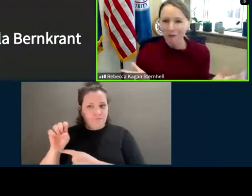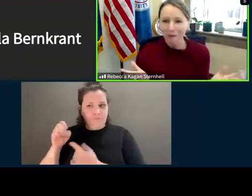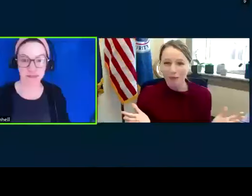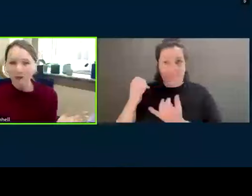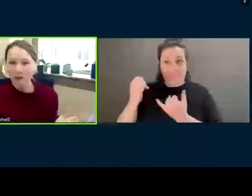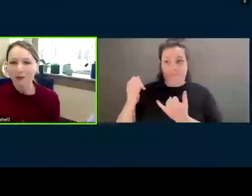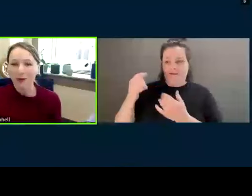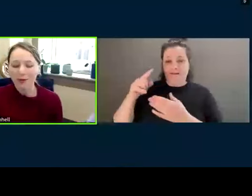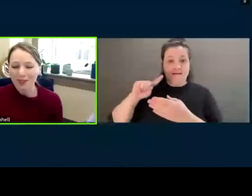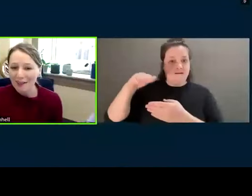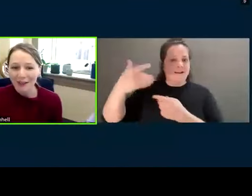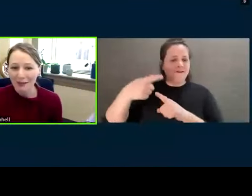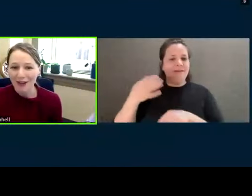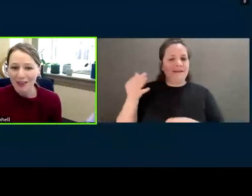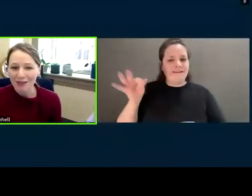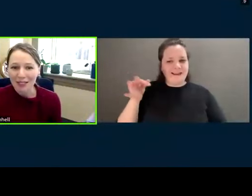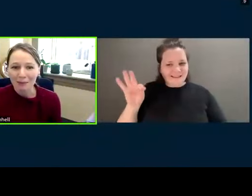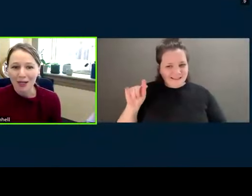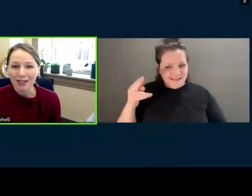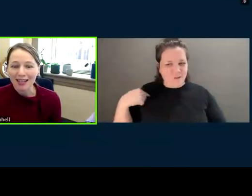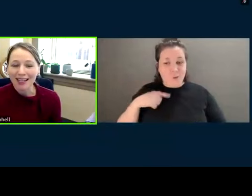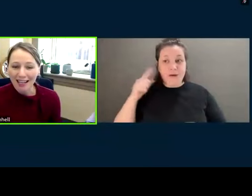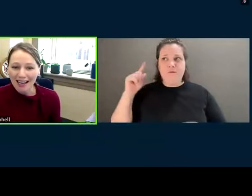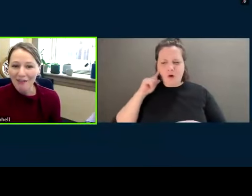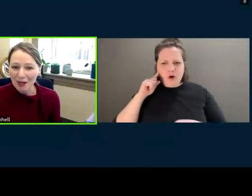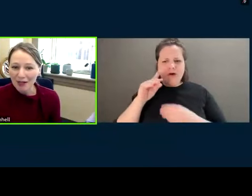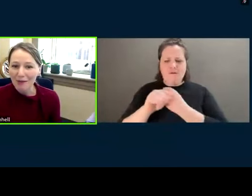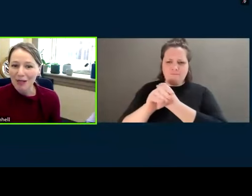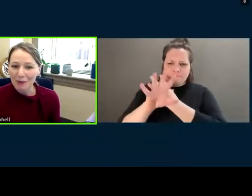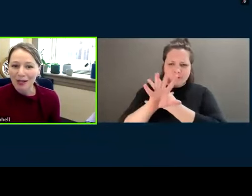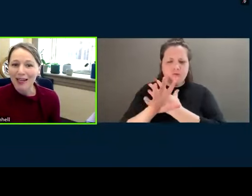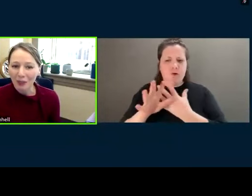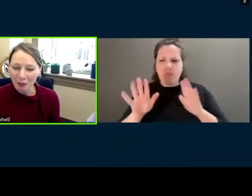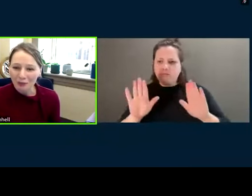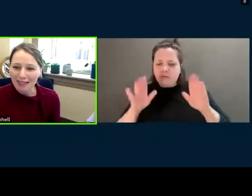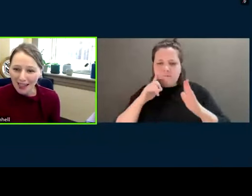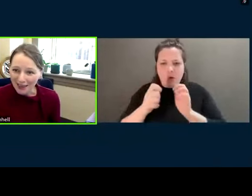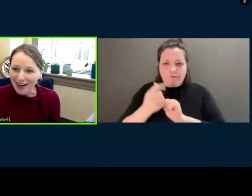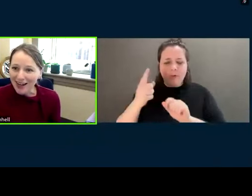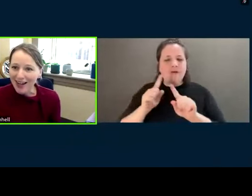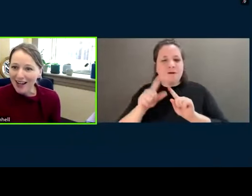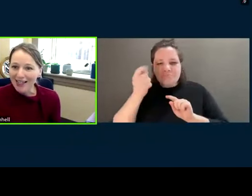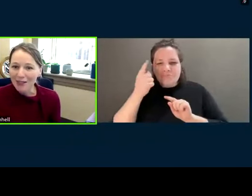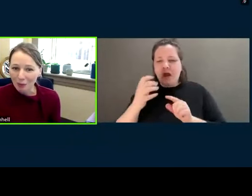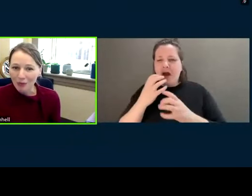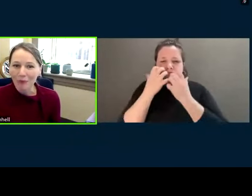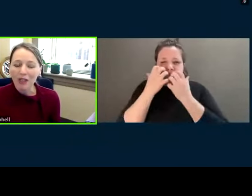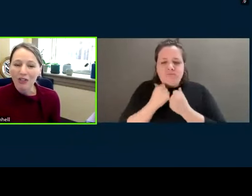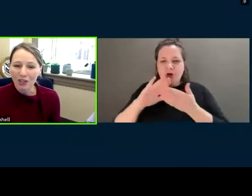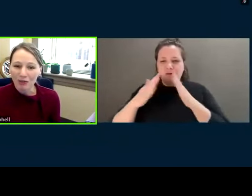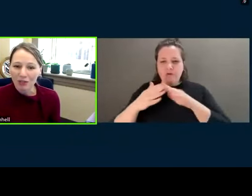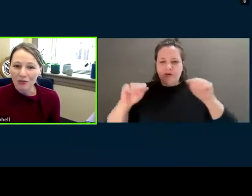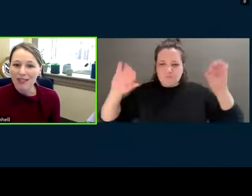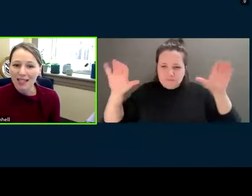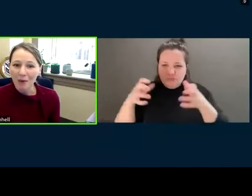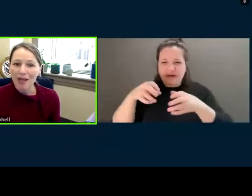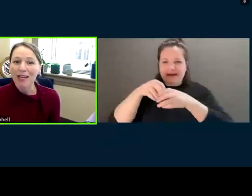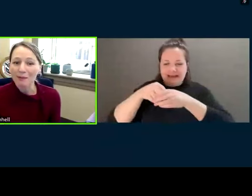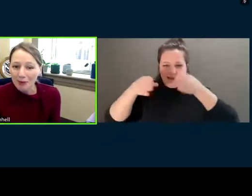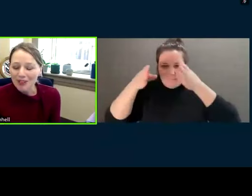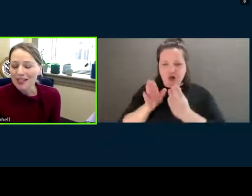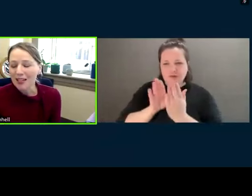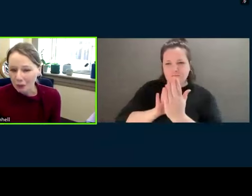these virtual forums are lovely for all of us, but getting everybody from a community in the room together is important. And we can share